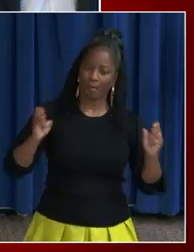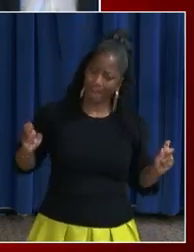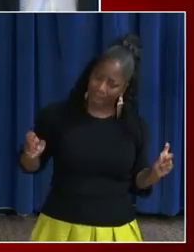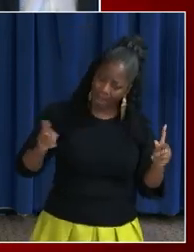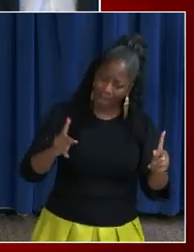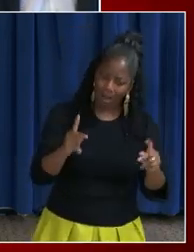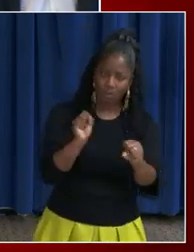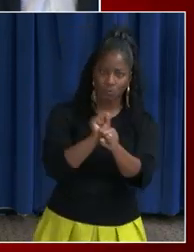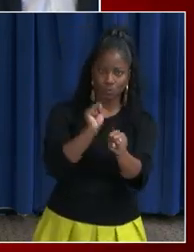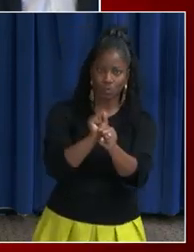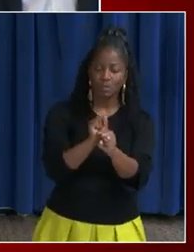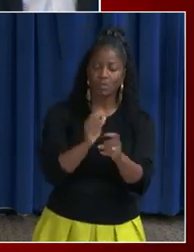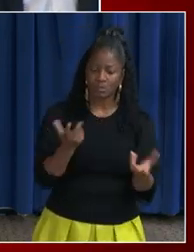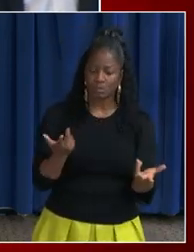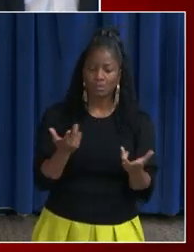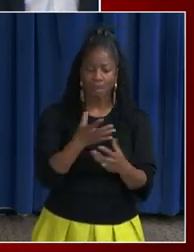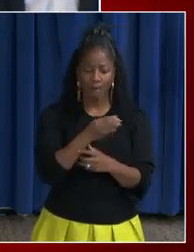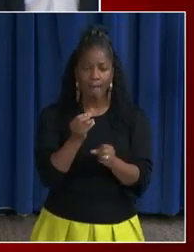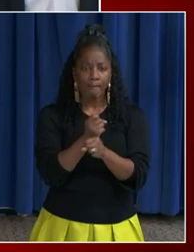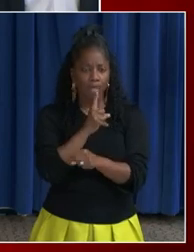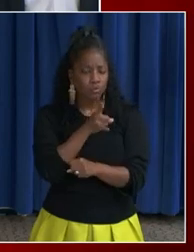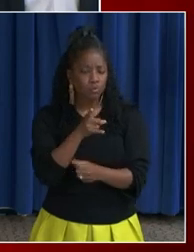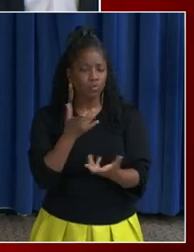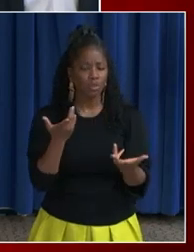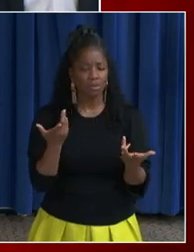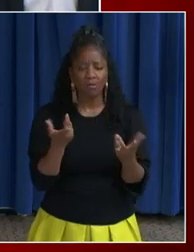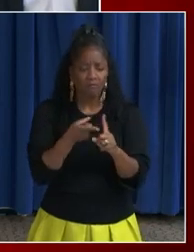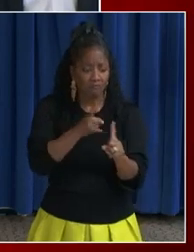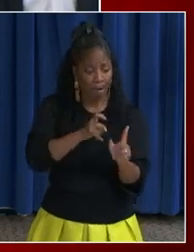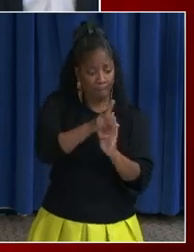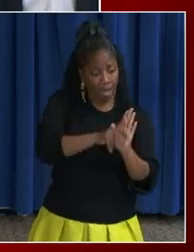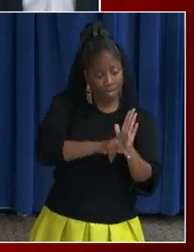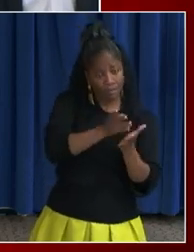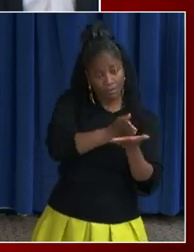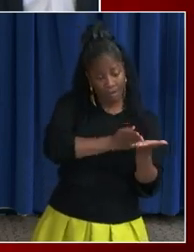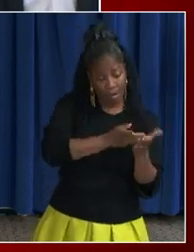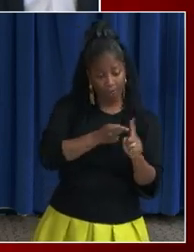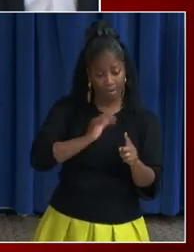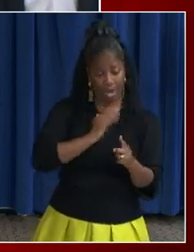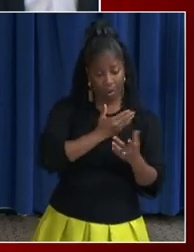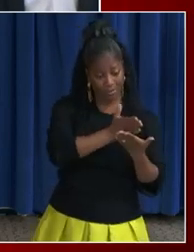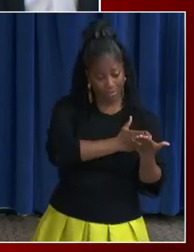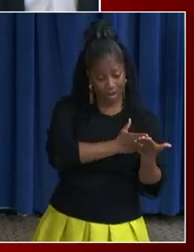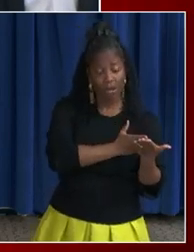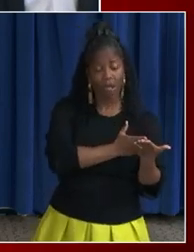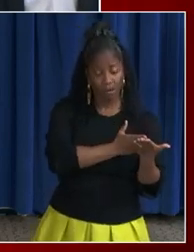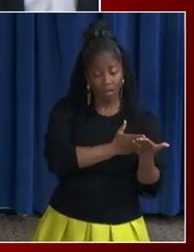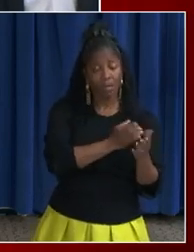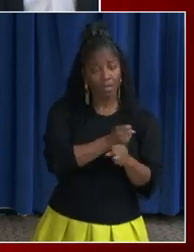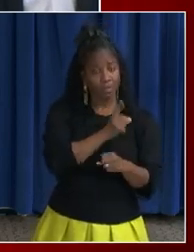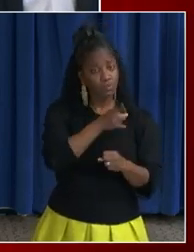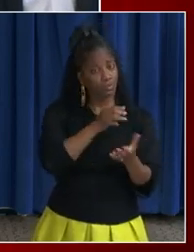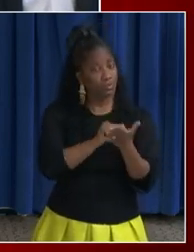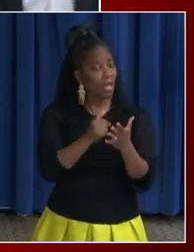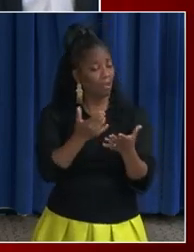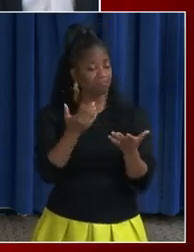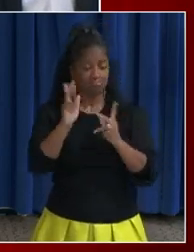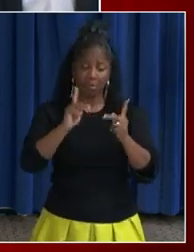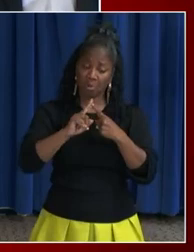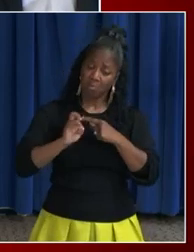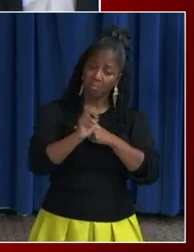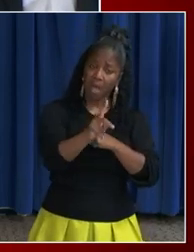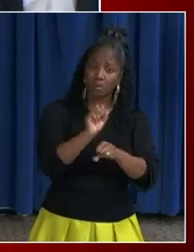work and making sure, from the policy side, from our side, of course, is getting people back to